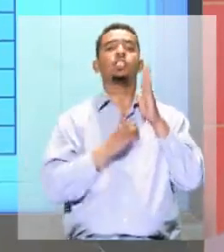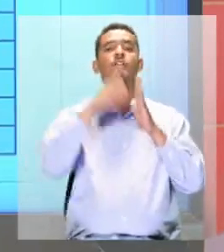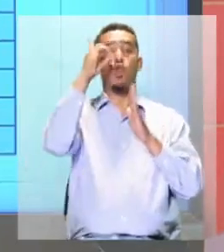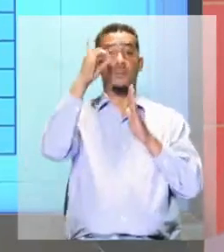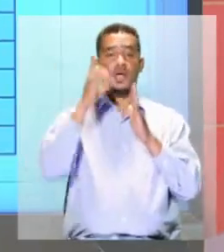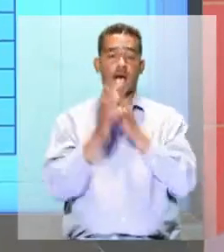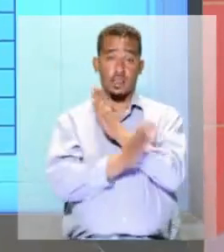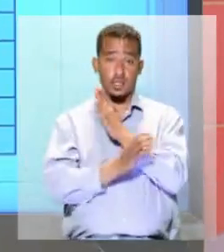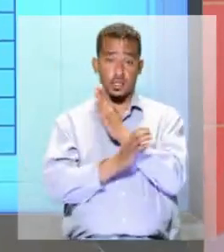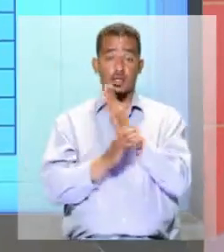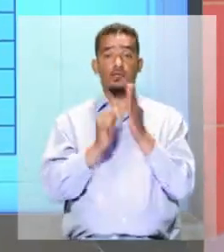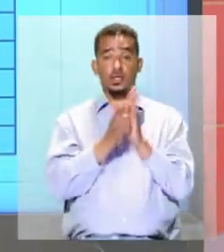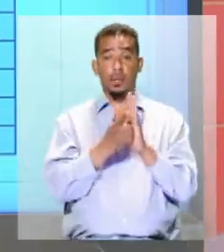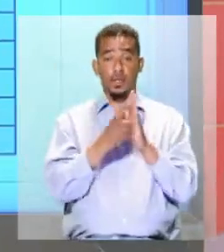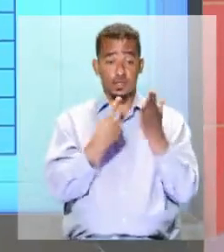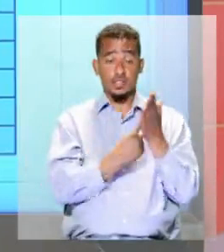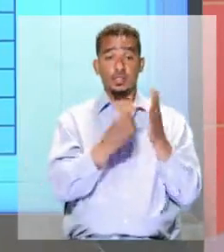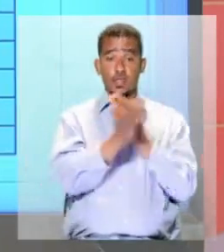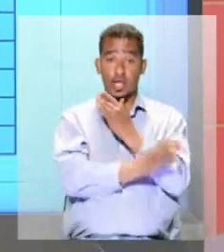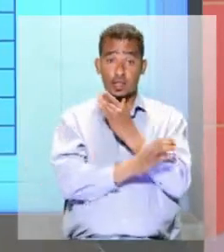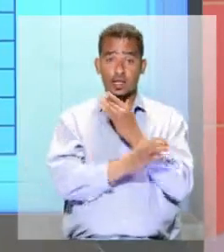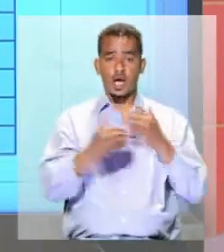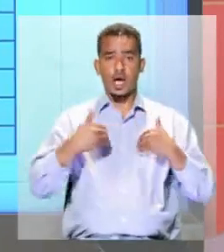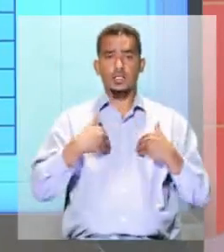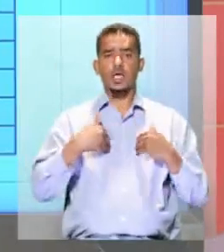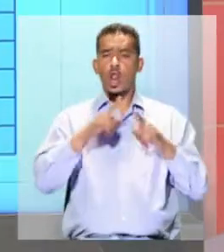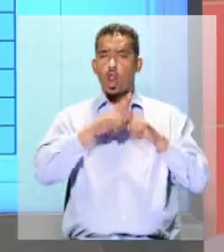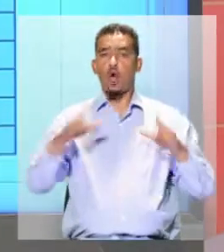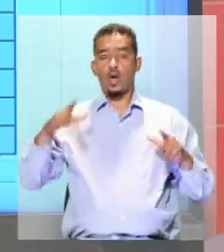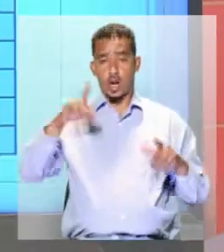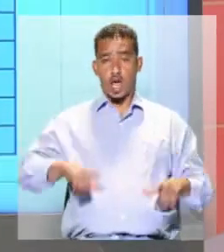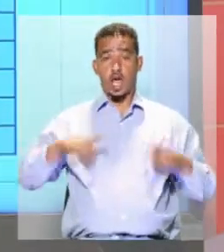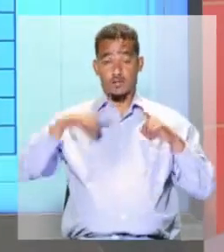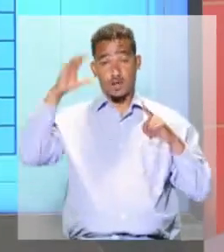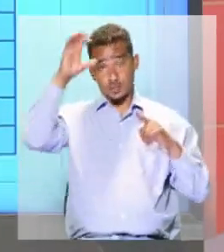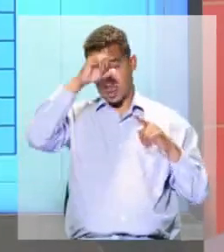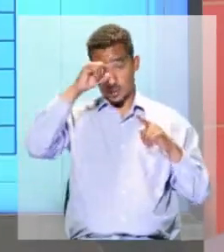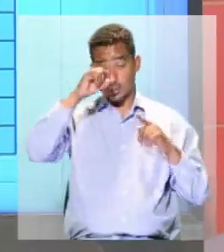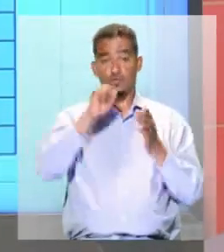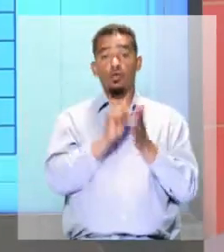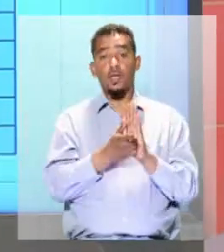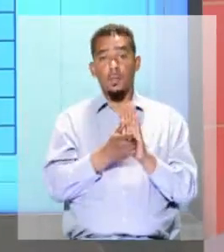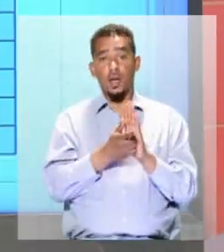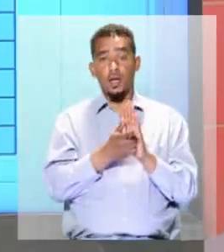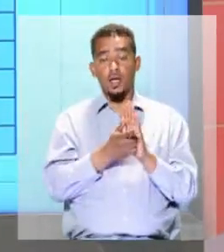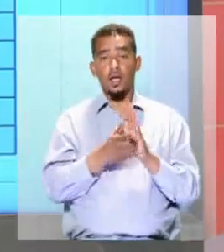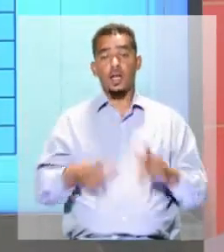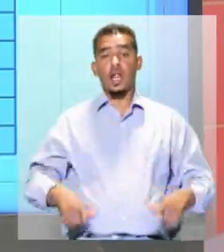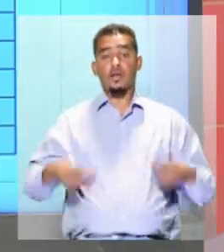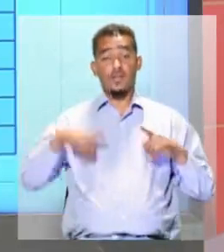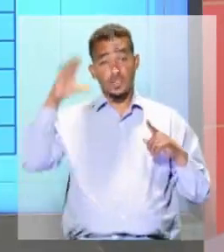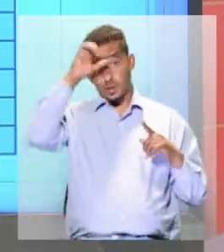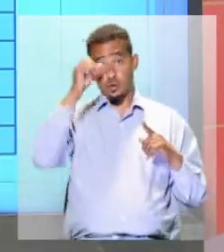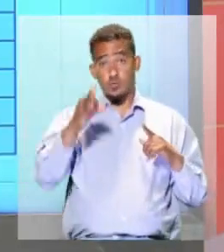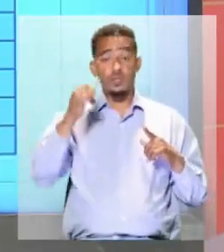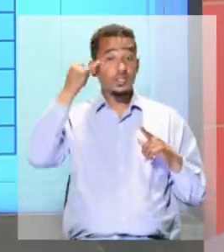example, this country has long life expectancy. They are developed countries. For example, the life expectancy